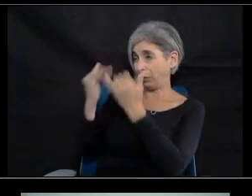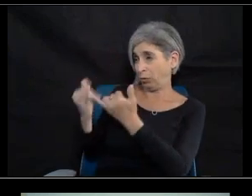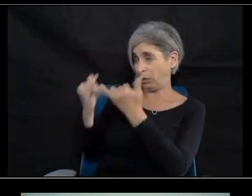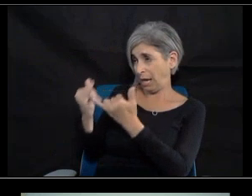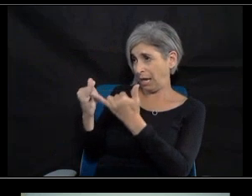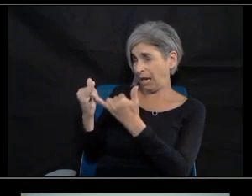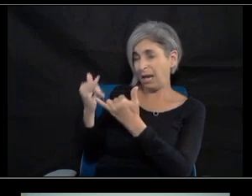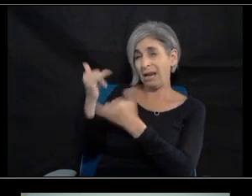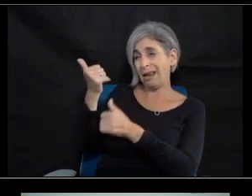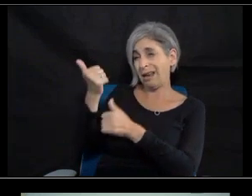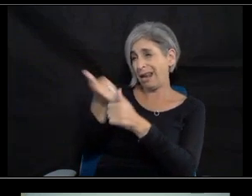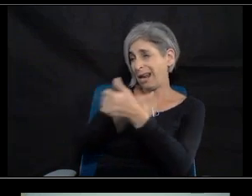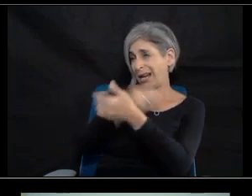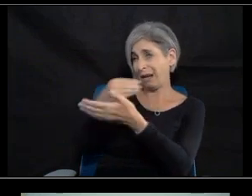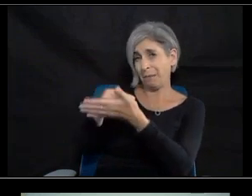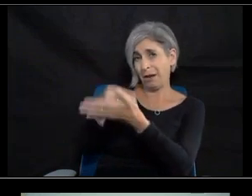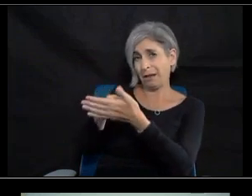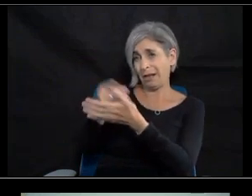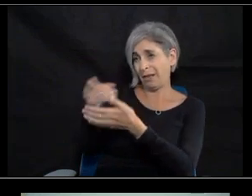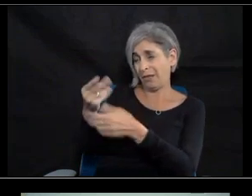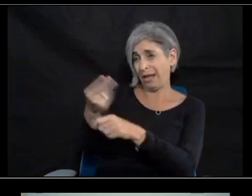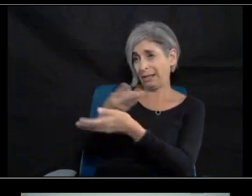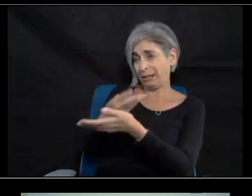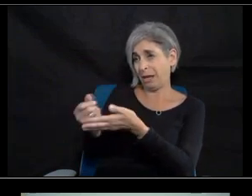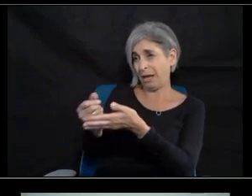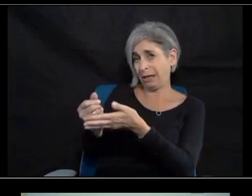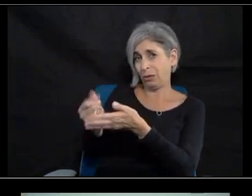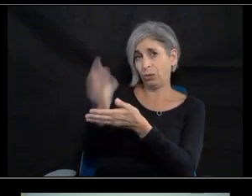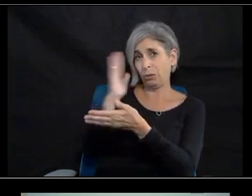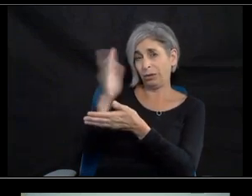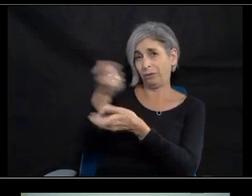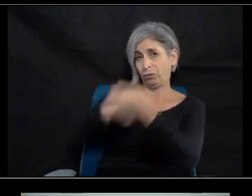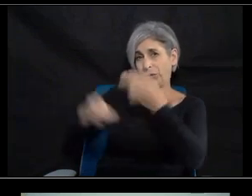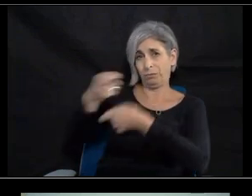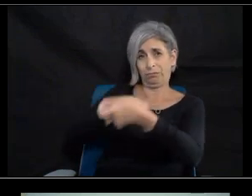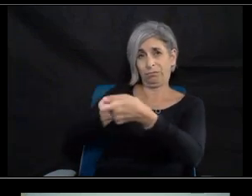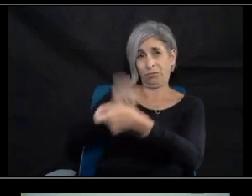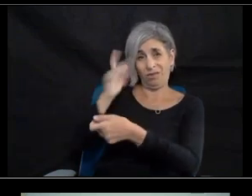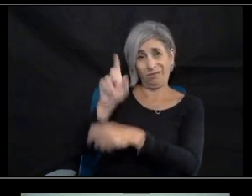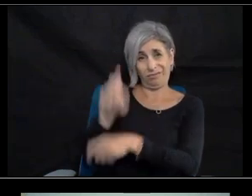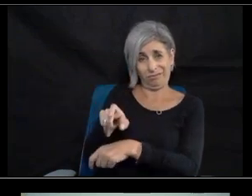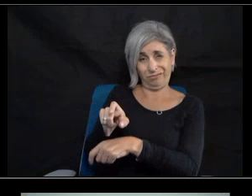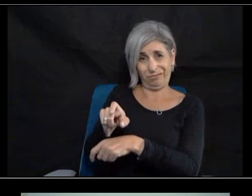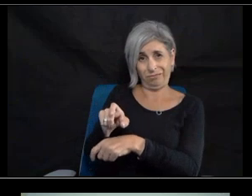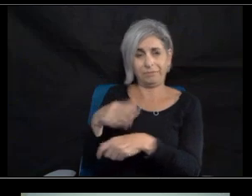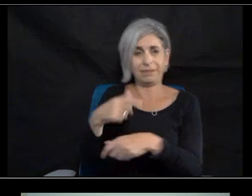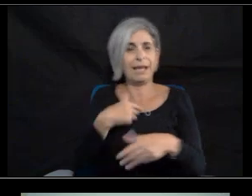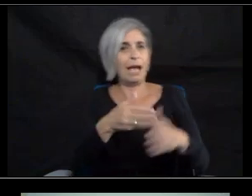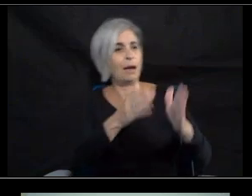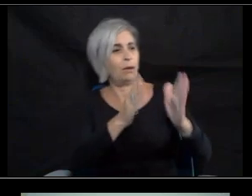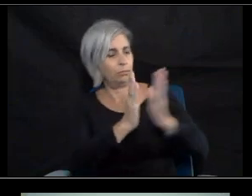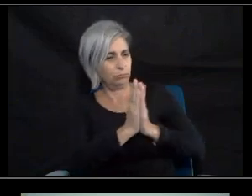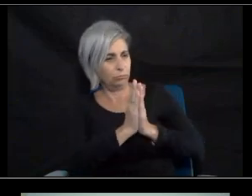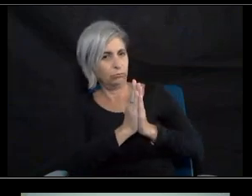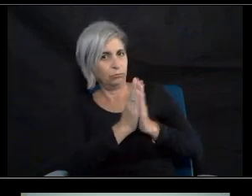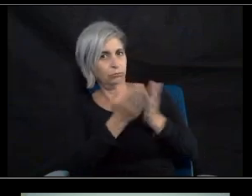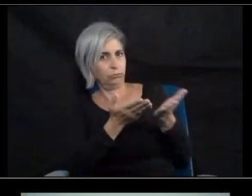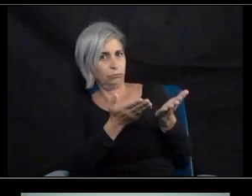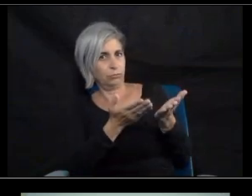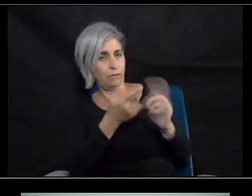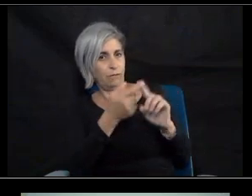any money that Pulte Home spends, we would have to reimburse them. So I guess I'd request from